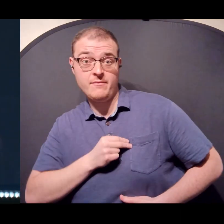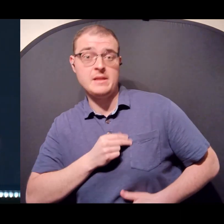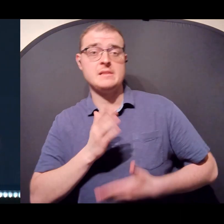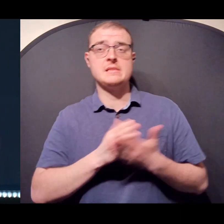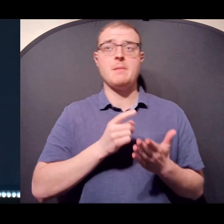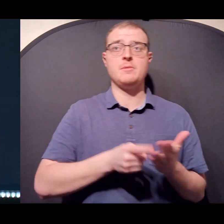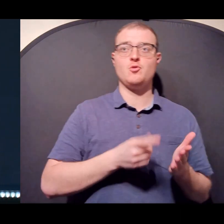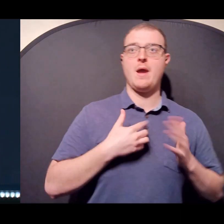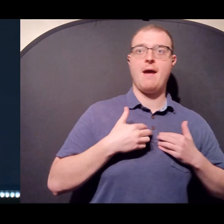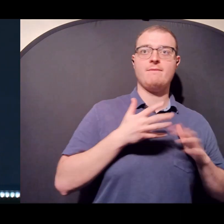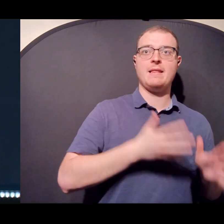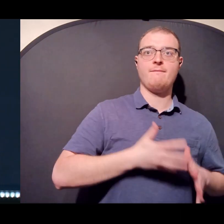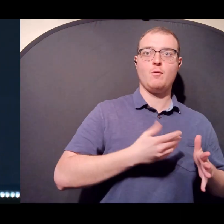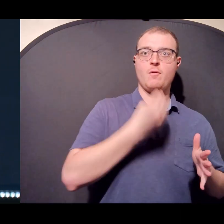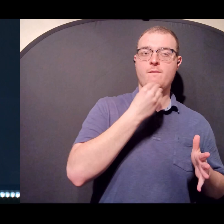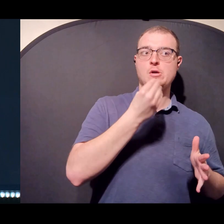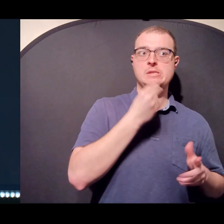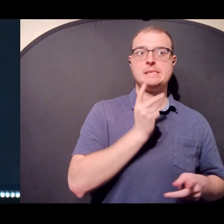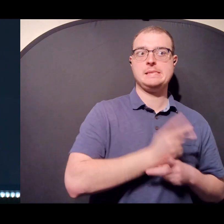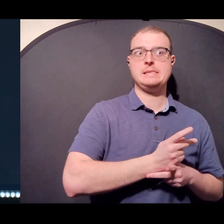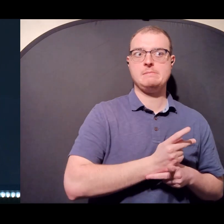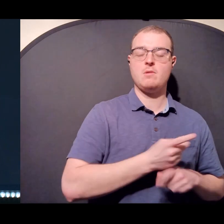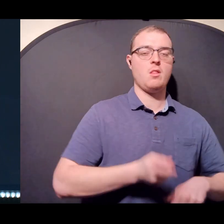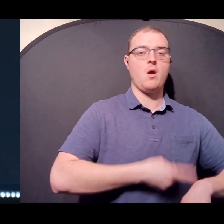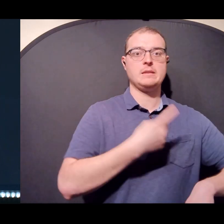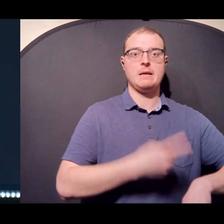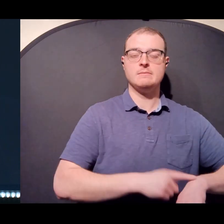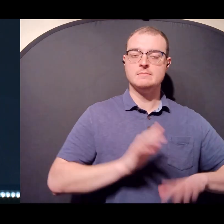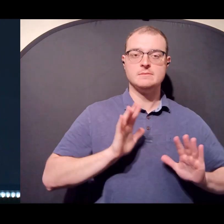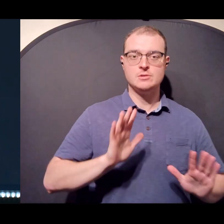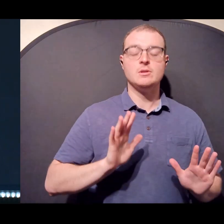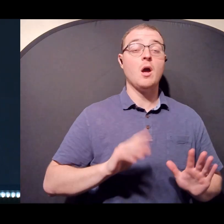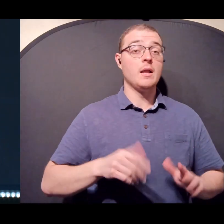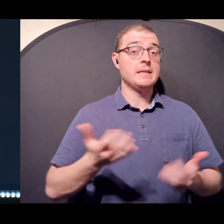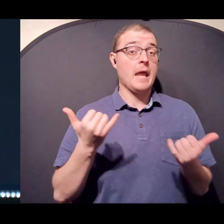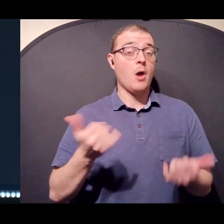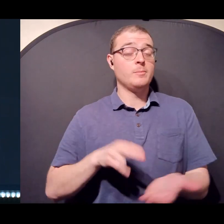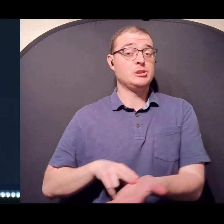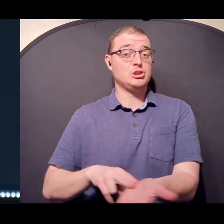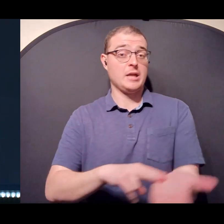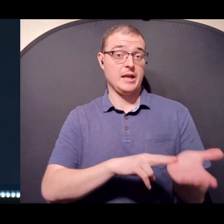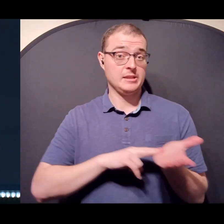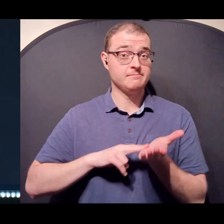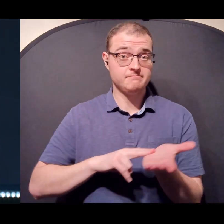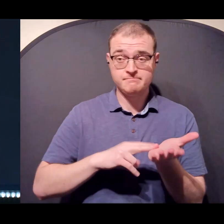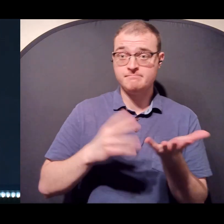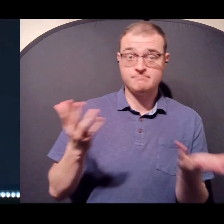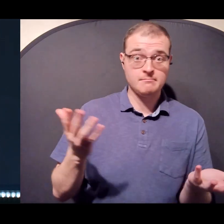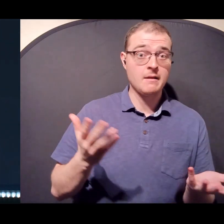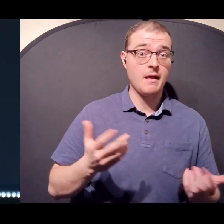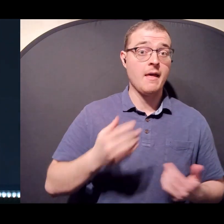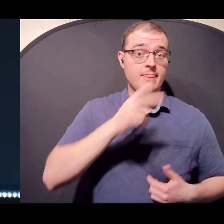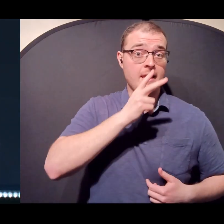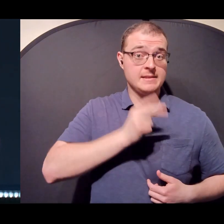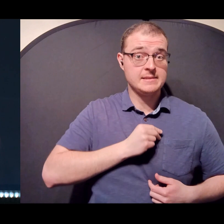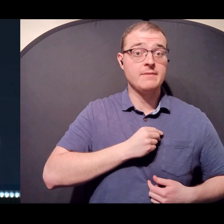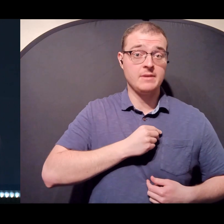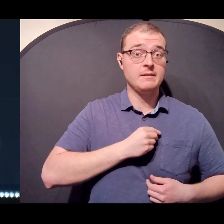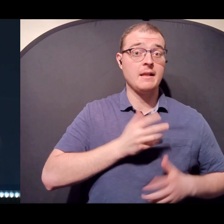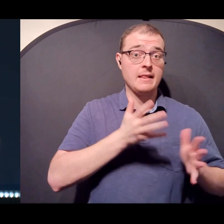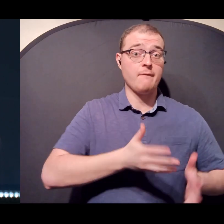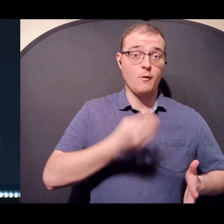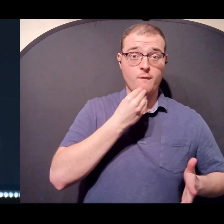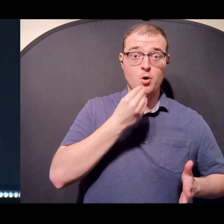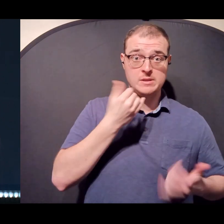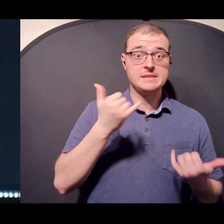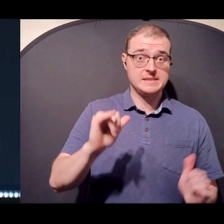It was still Happy Thanksgiving. Some of you were still keeping leftovers far too long. And I just want to do a little check so we know who's in the room. Anybody still